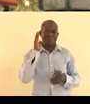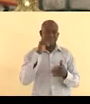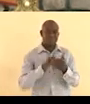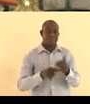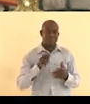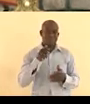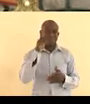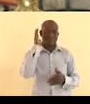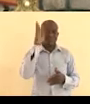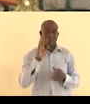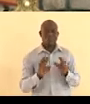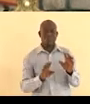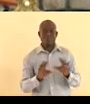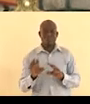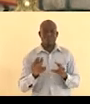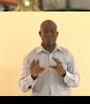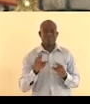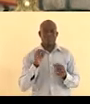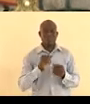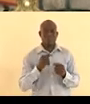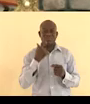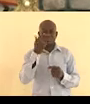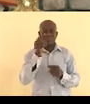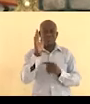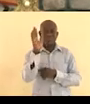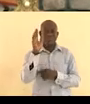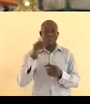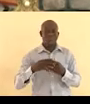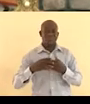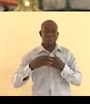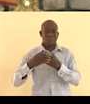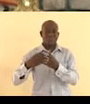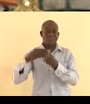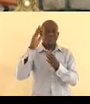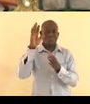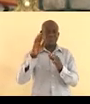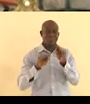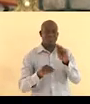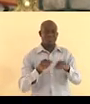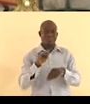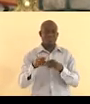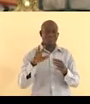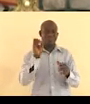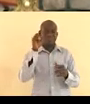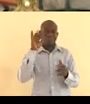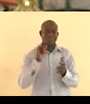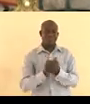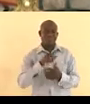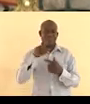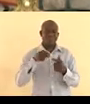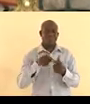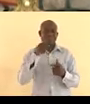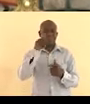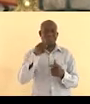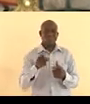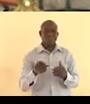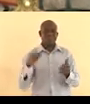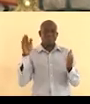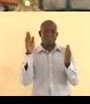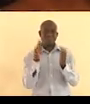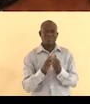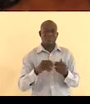What you should be doing is to tell God to guide your steps, so that even when you